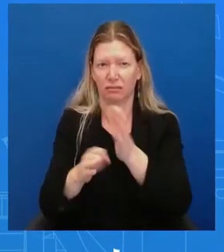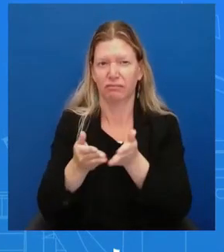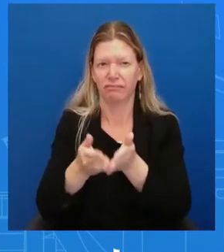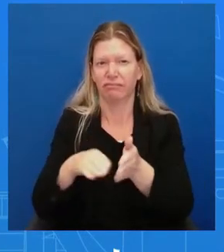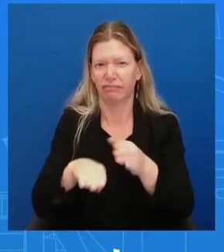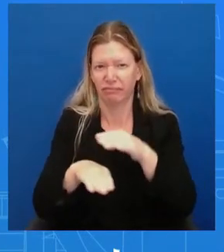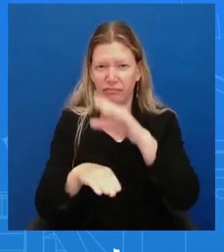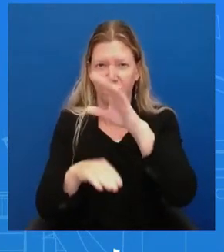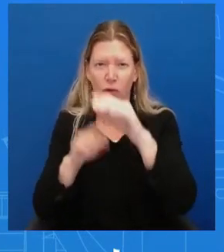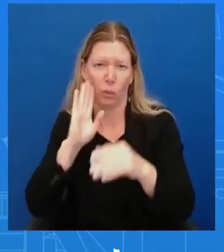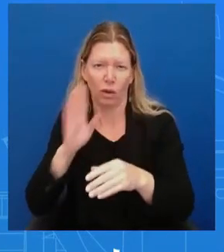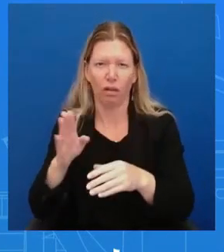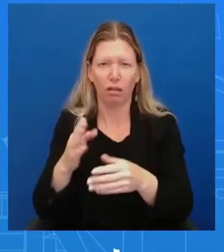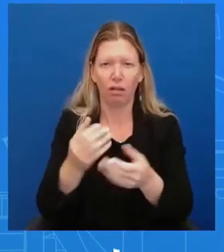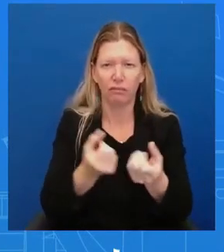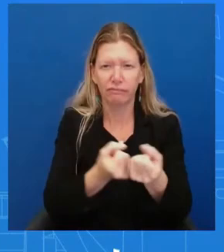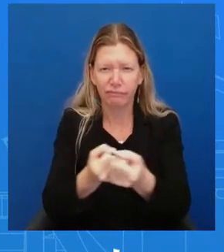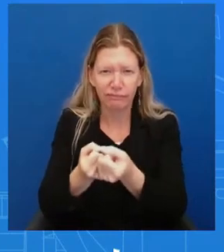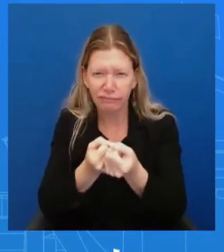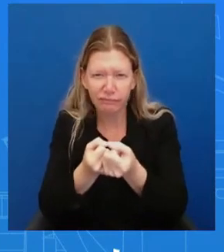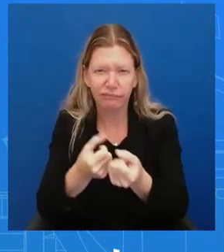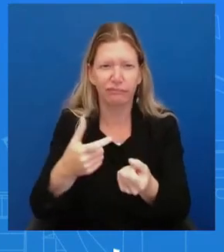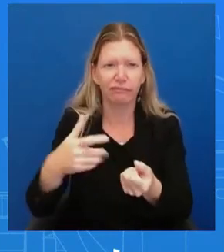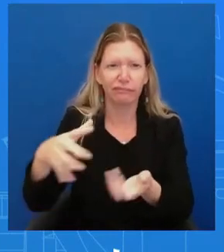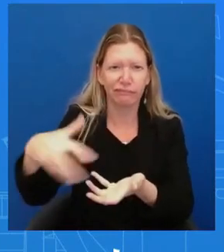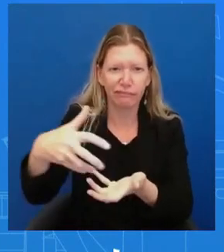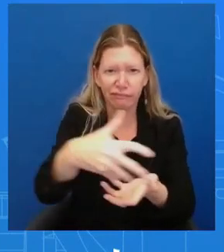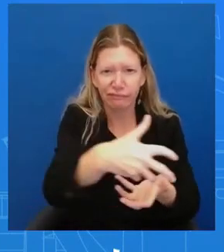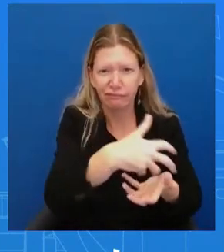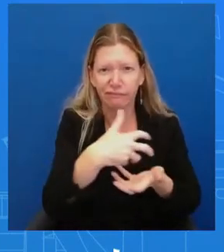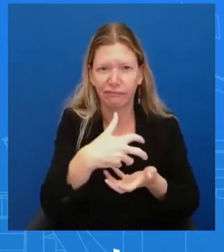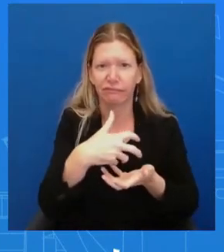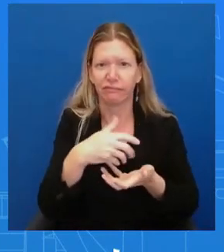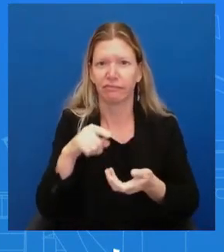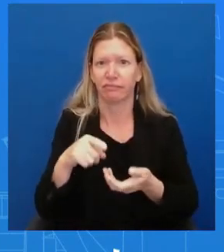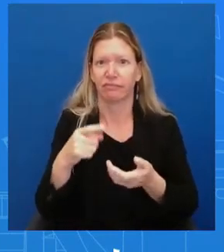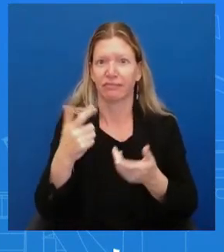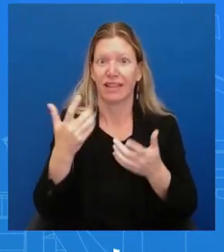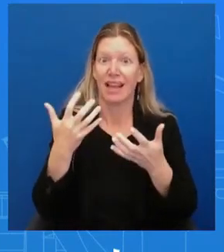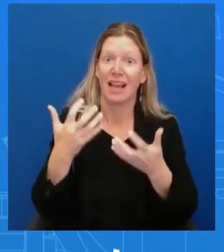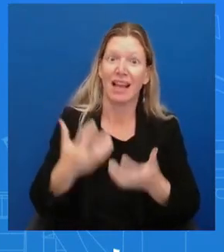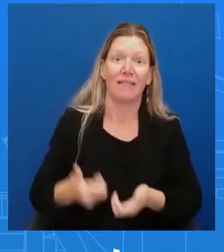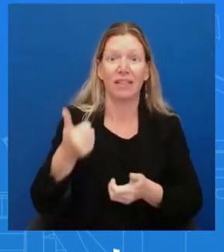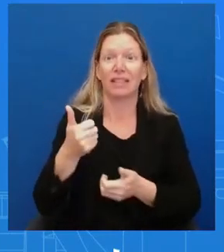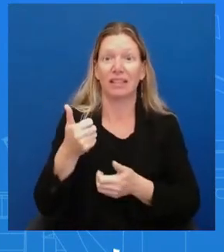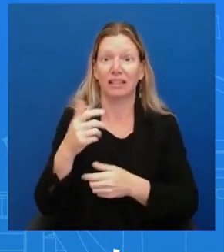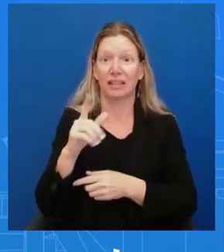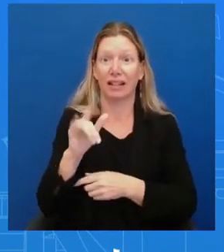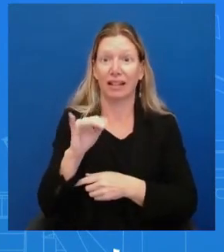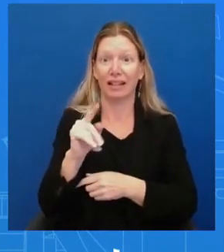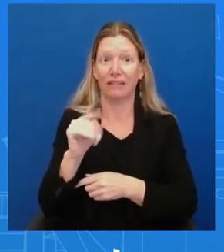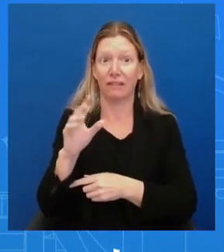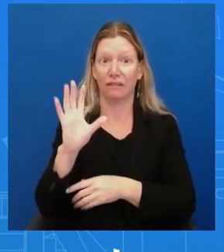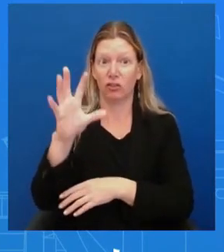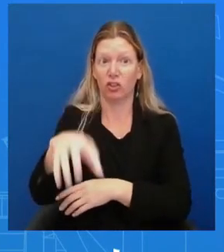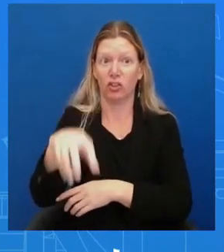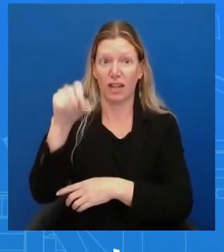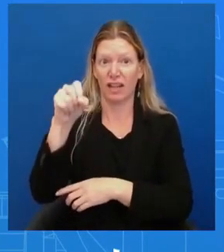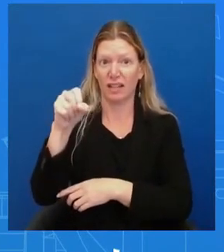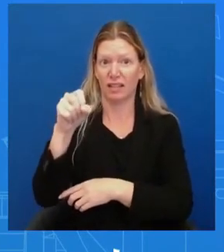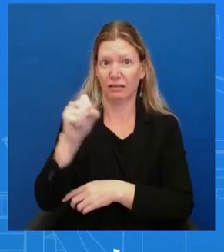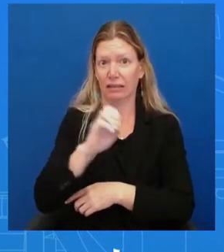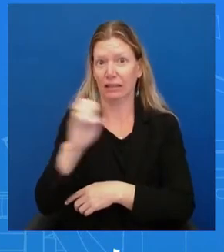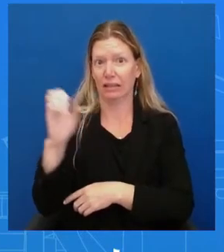crane barge on the East Coast, which is nearly 200 feet long and can lift 1,000 tons, arrived Thursday